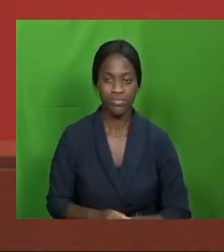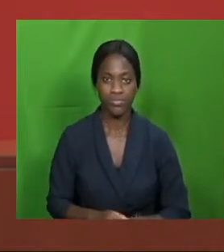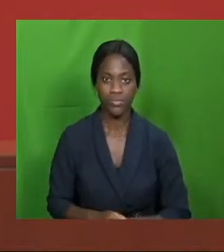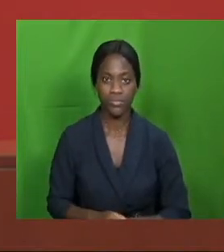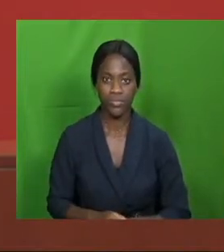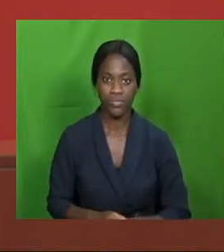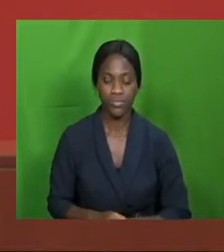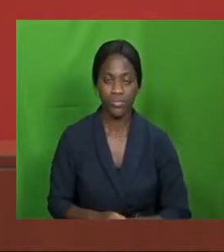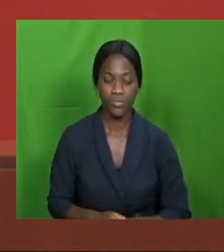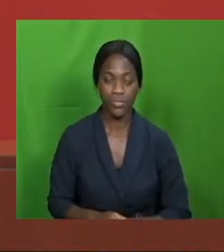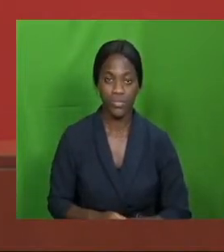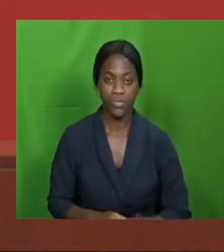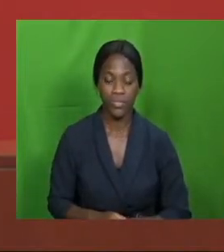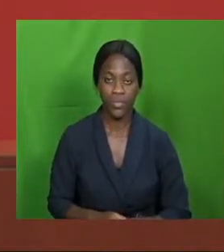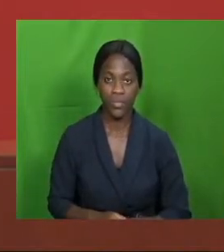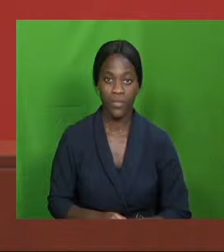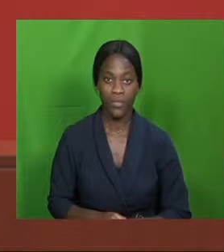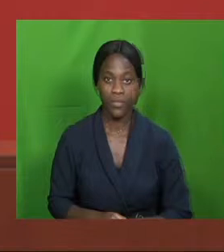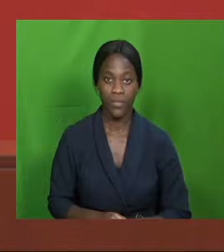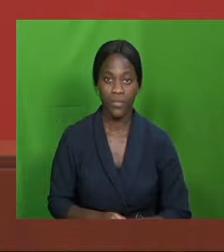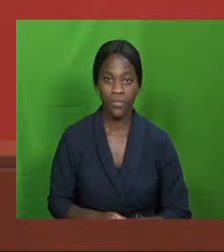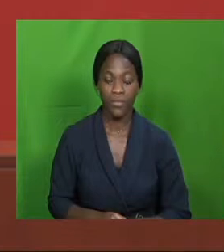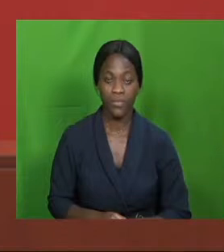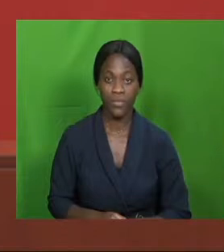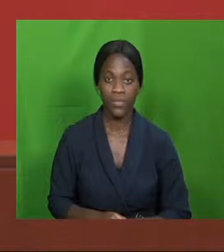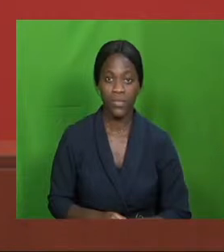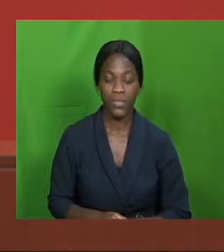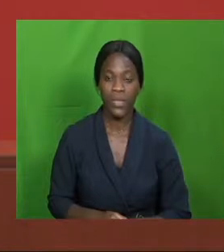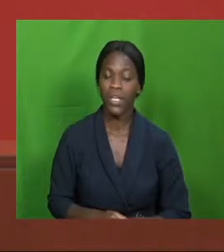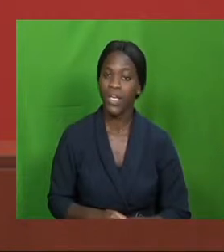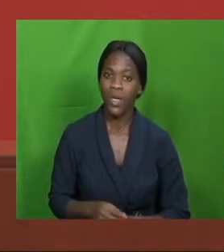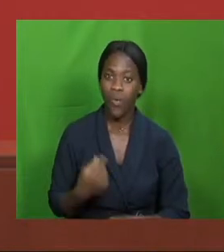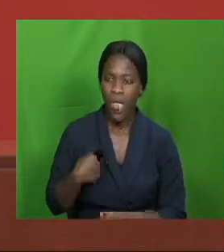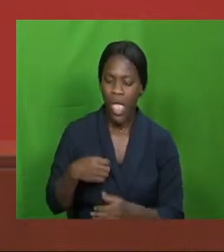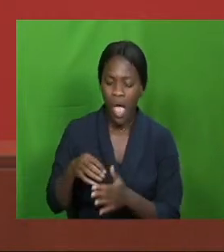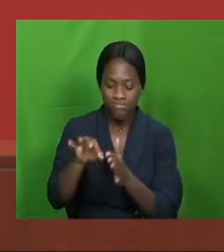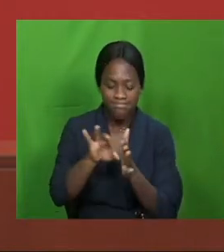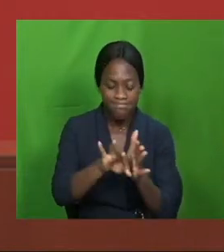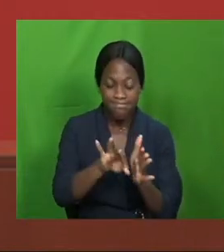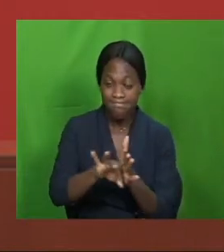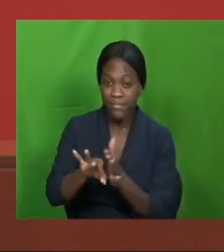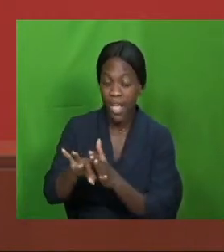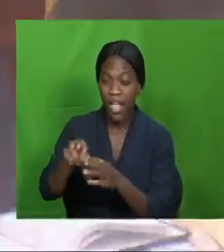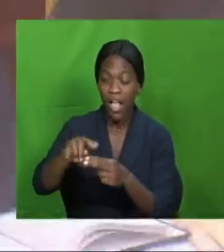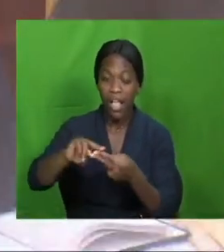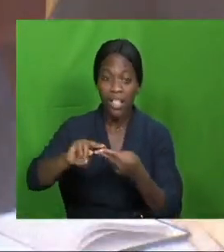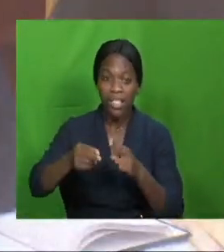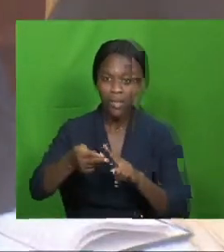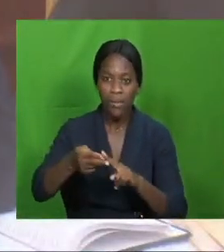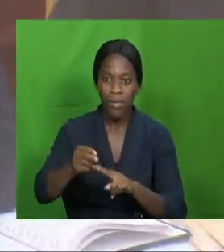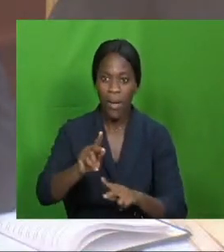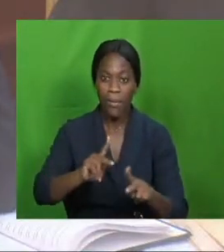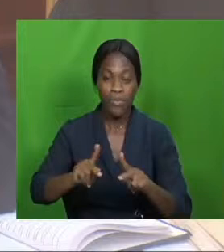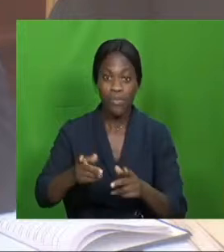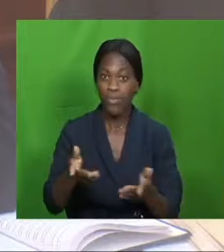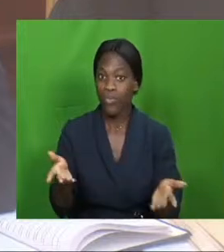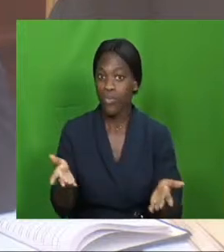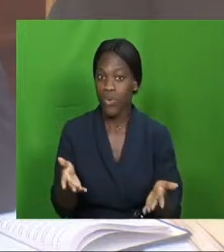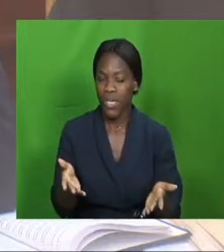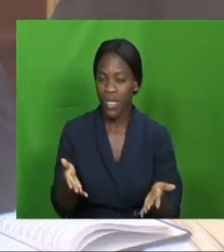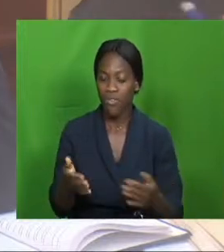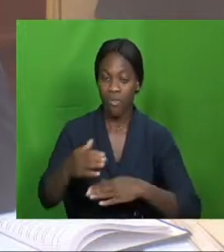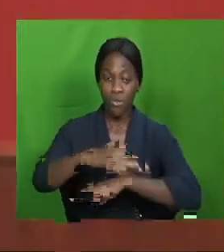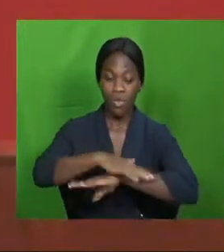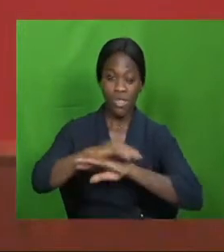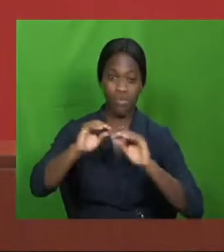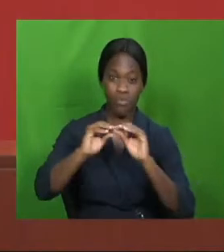on the conclusion of an attendance audit by the Table Office based on